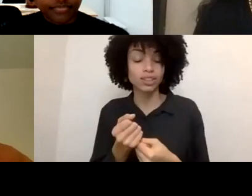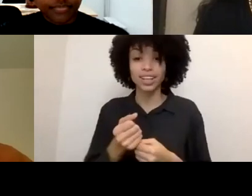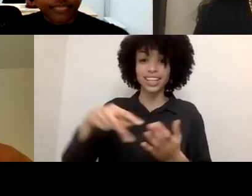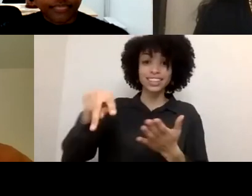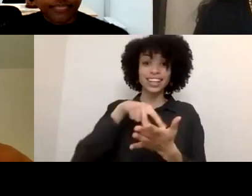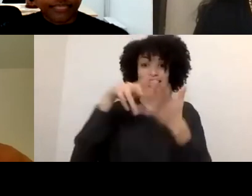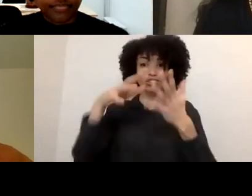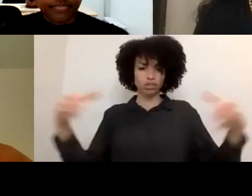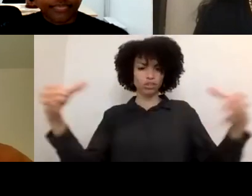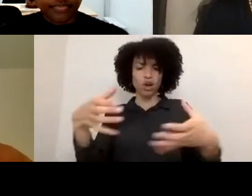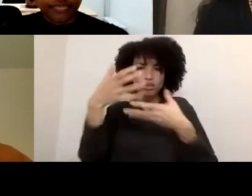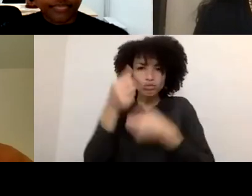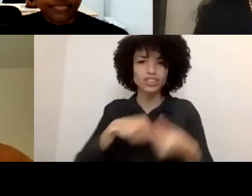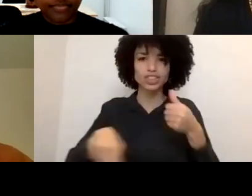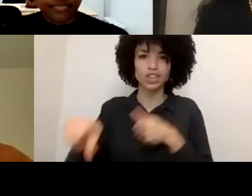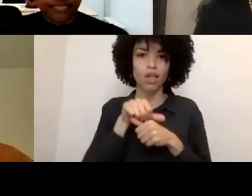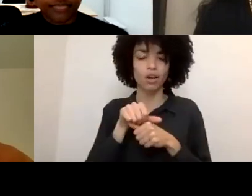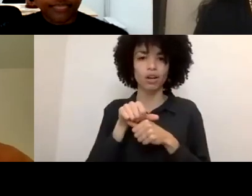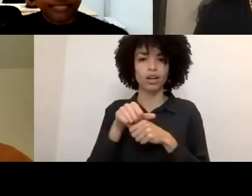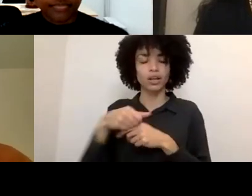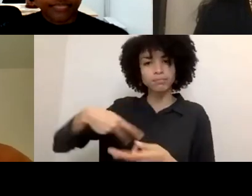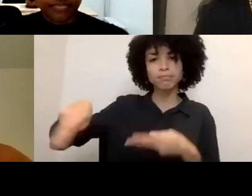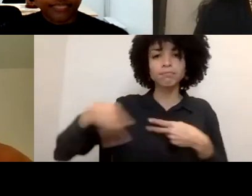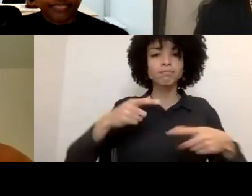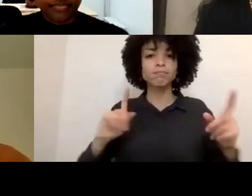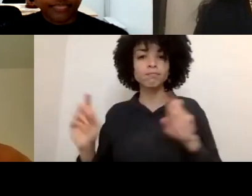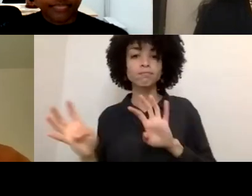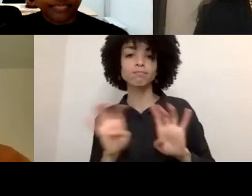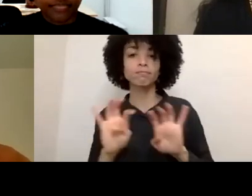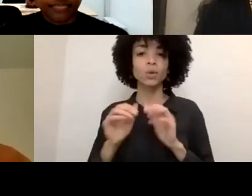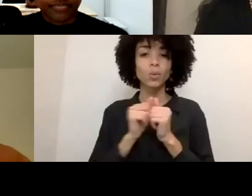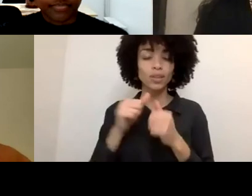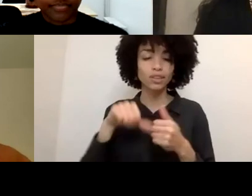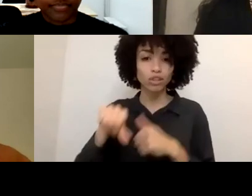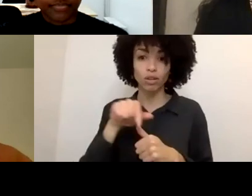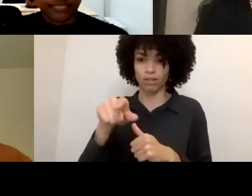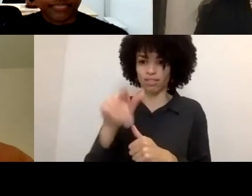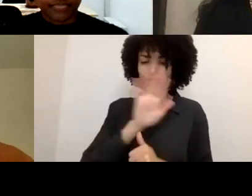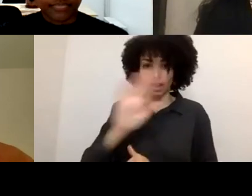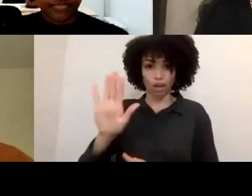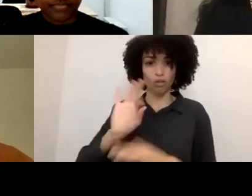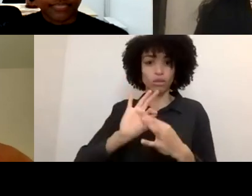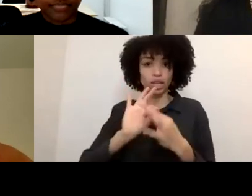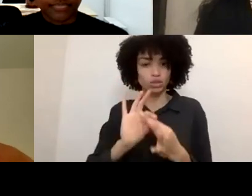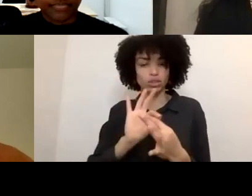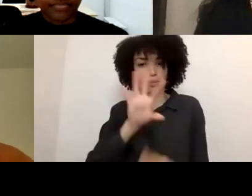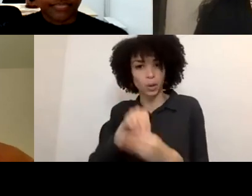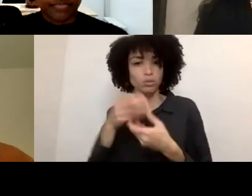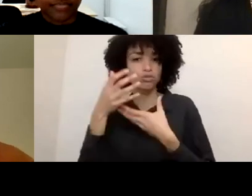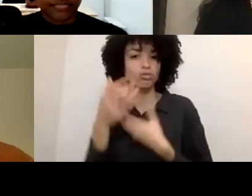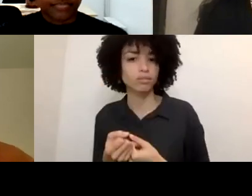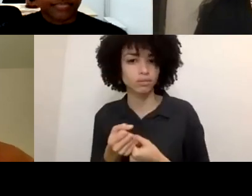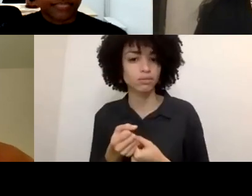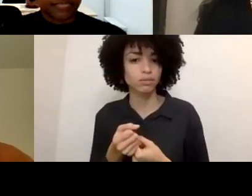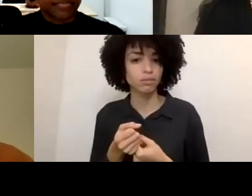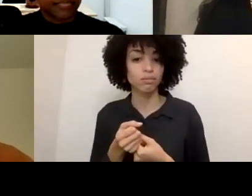They dance with each other. They have a built-in working, trusting relationship. And even that, it took